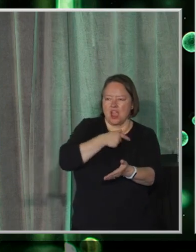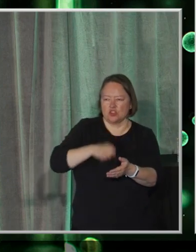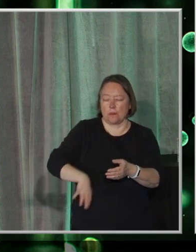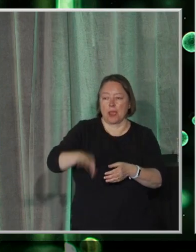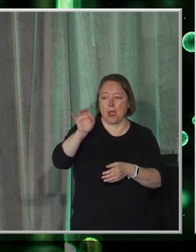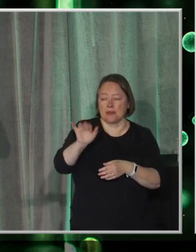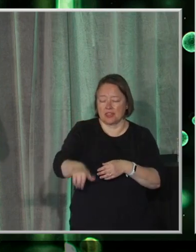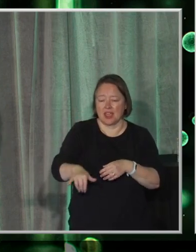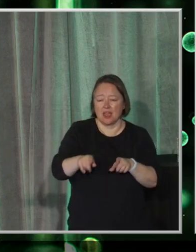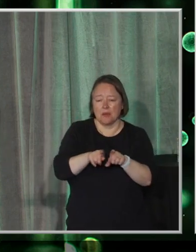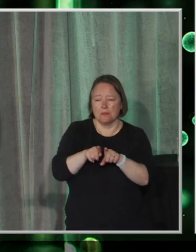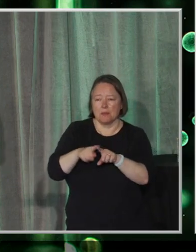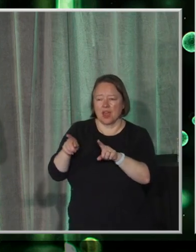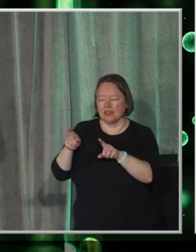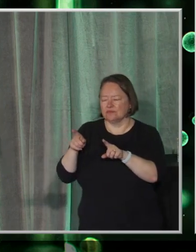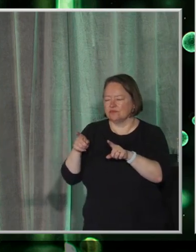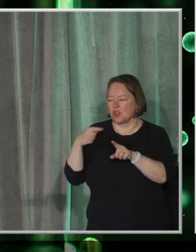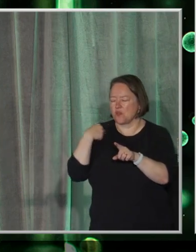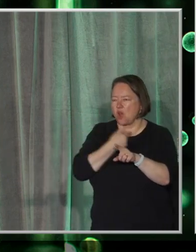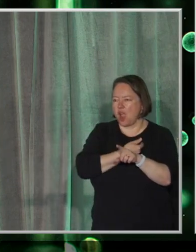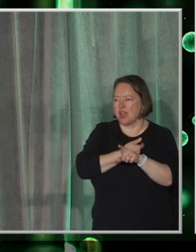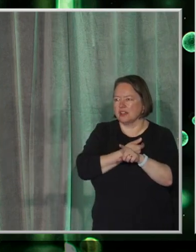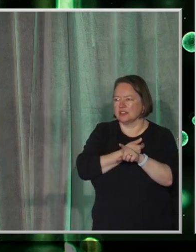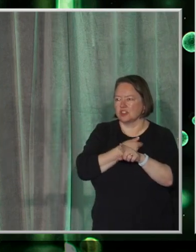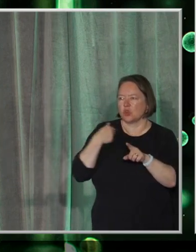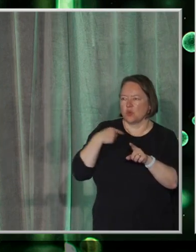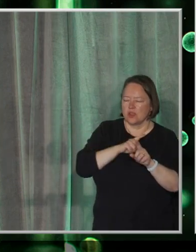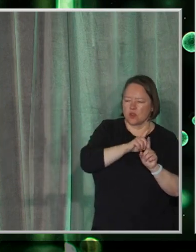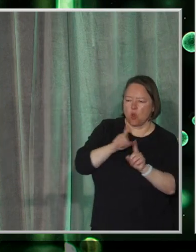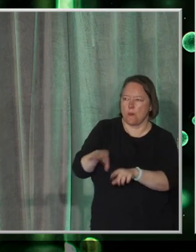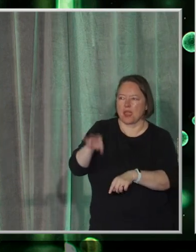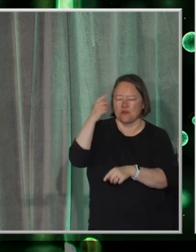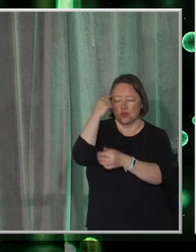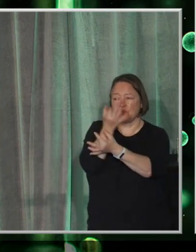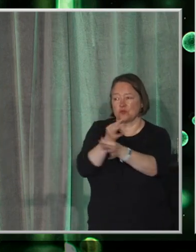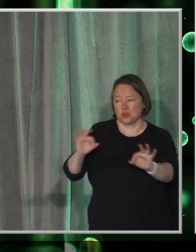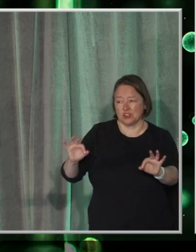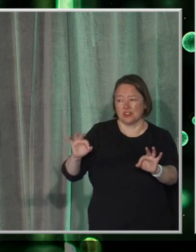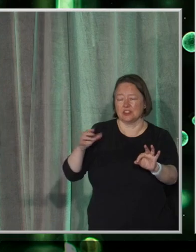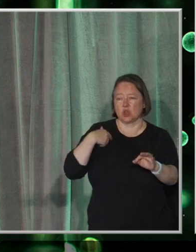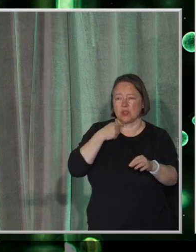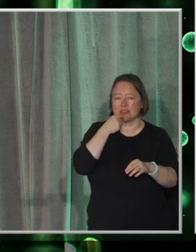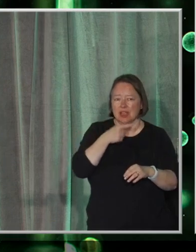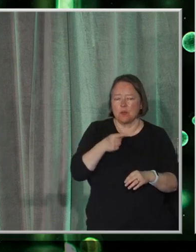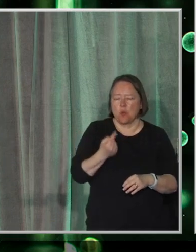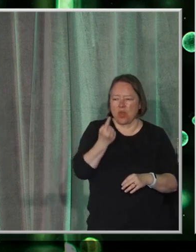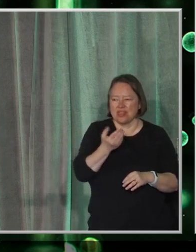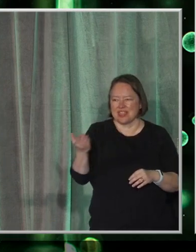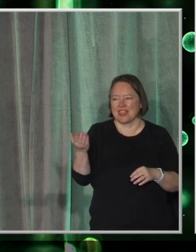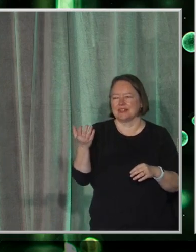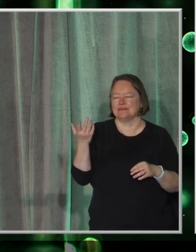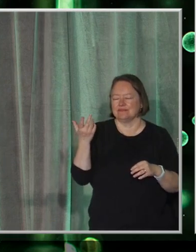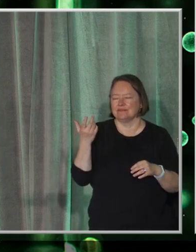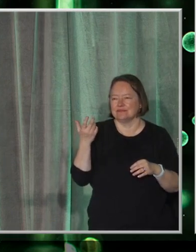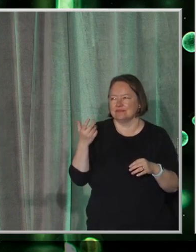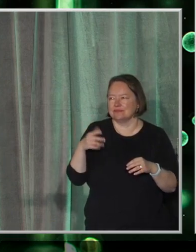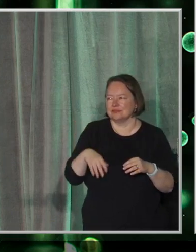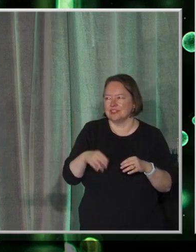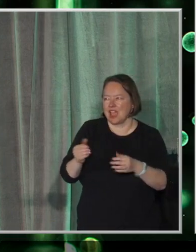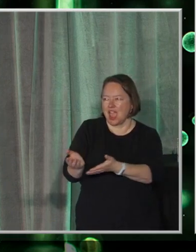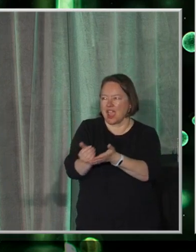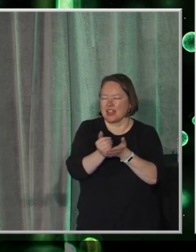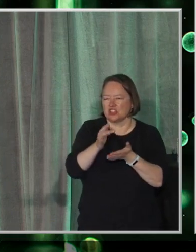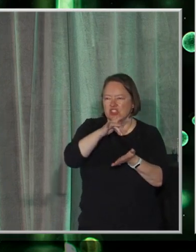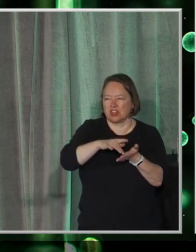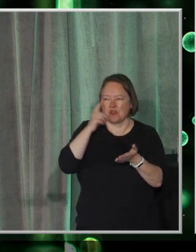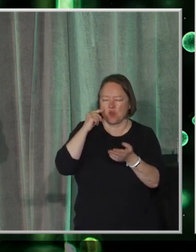up. But we'll come to pick them up for free. So we tell them this one thing: build a waste collection center for the